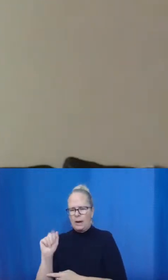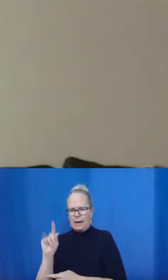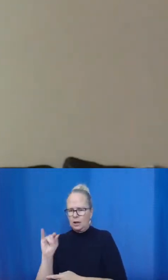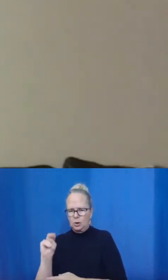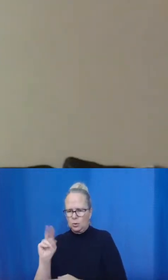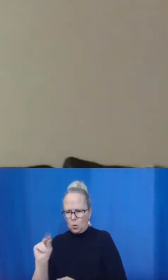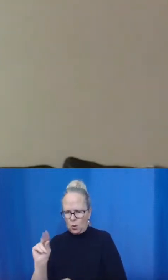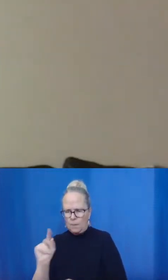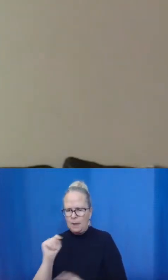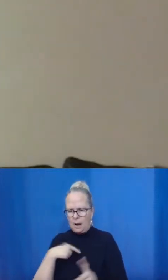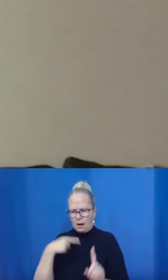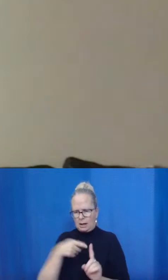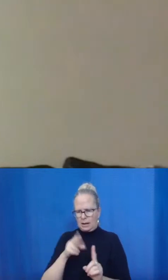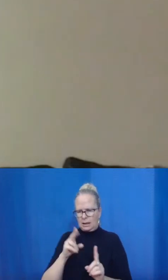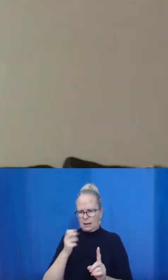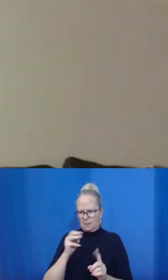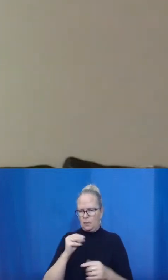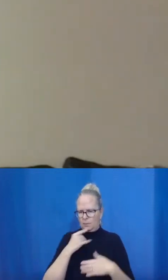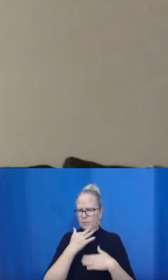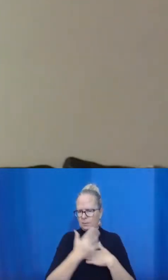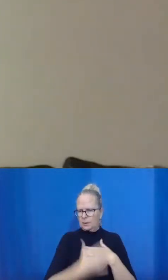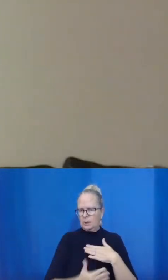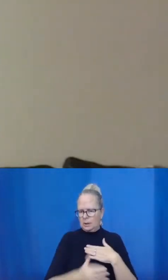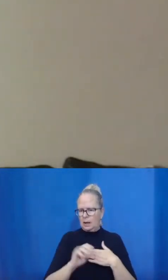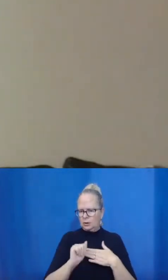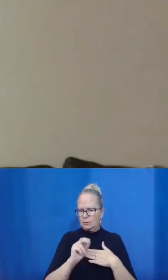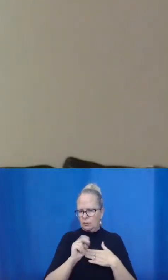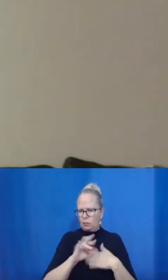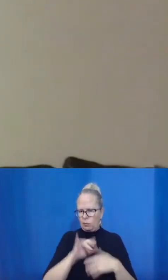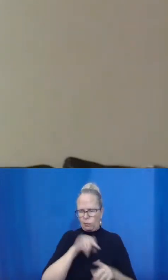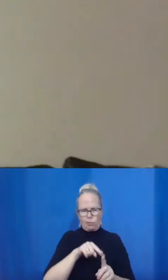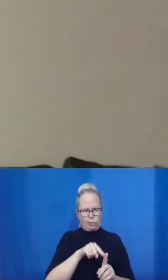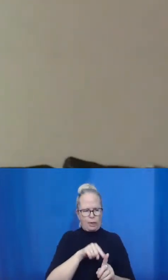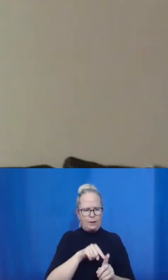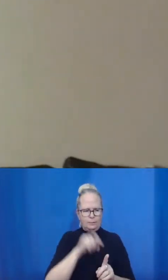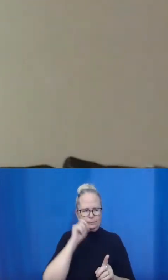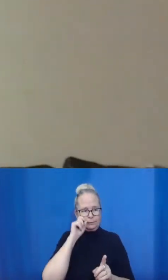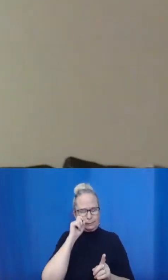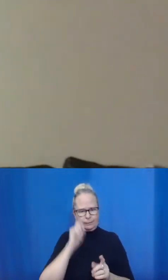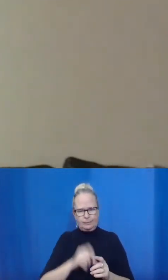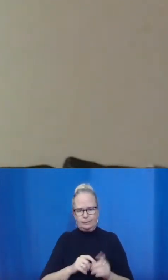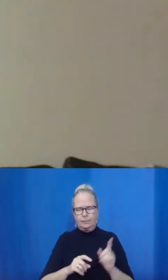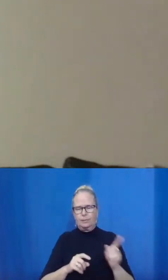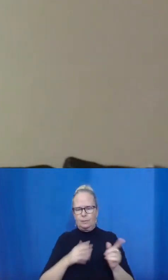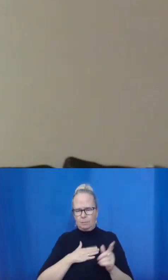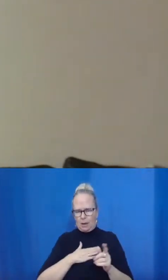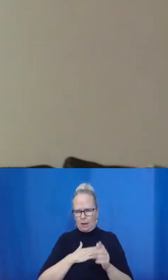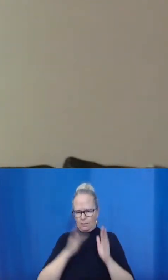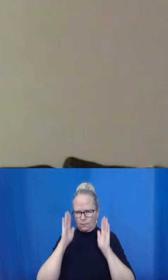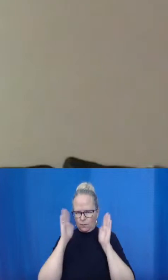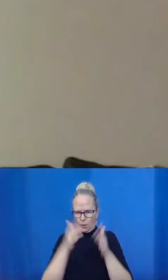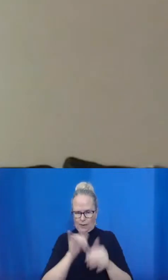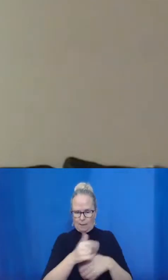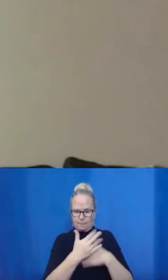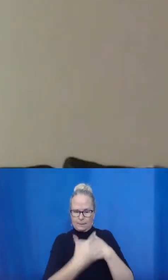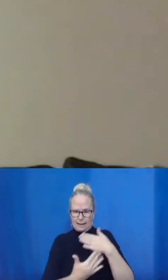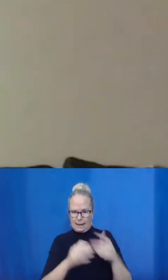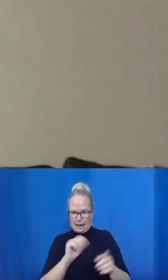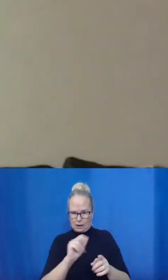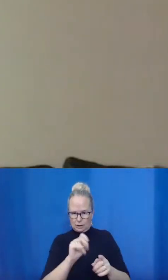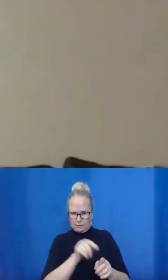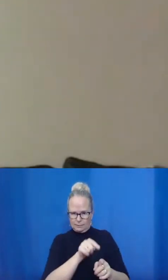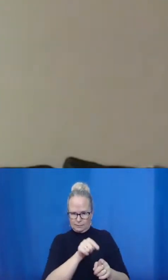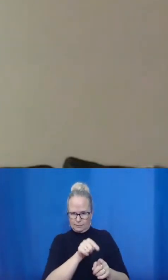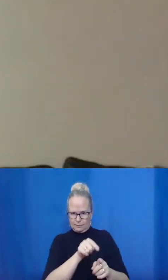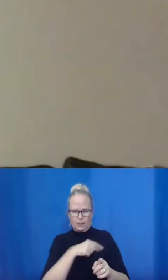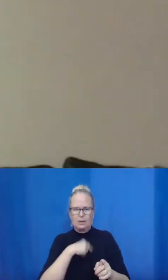certainly the delays have had and are going to have an impact on more so patients with